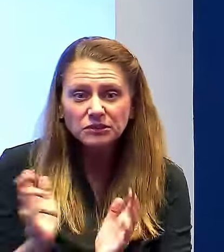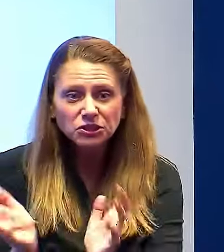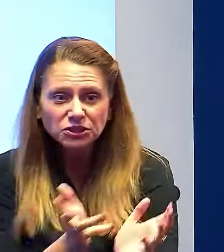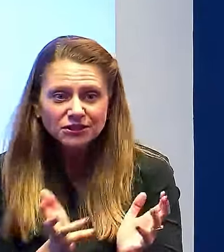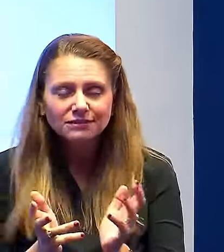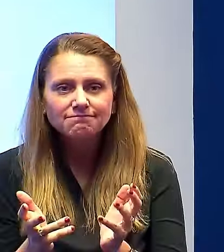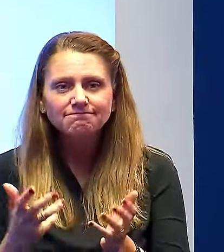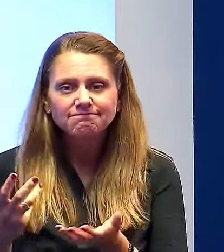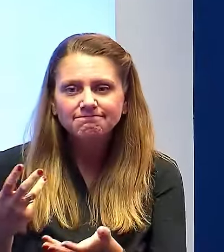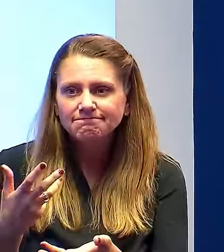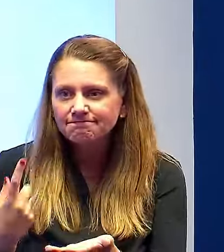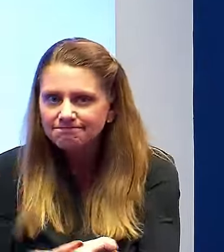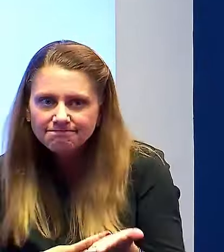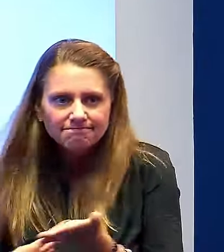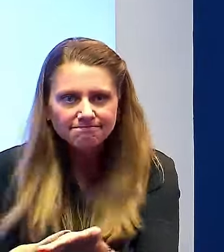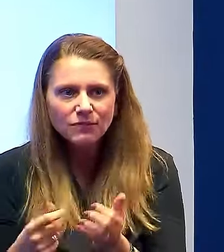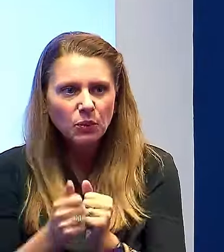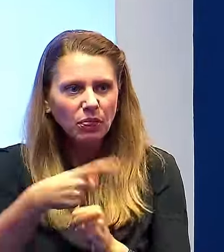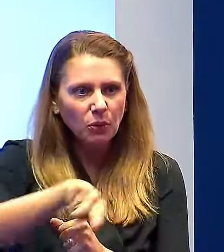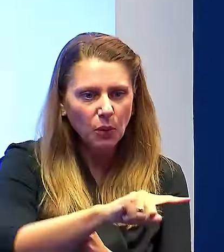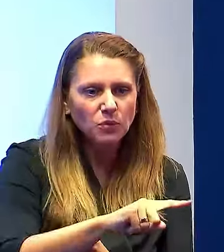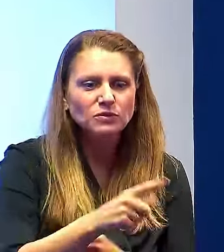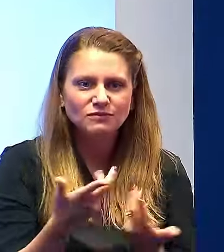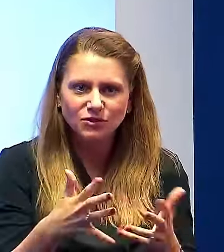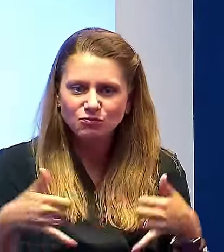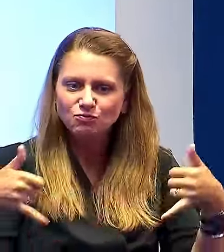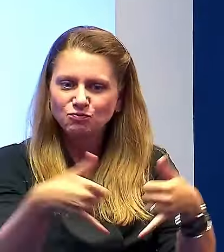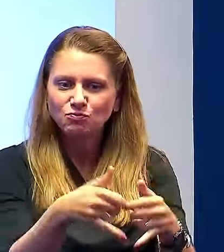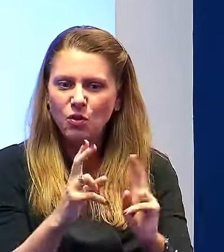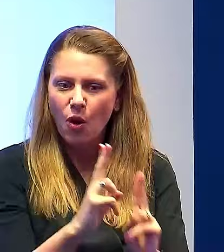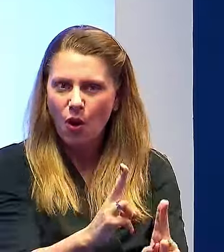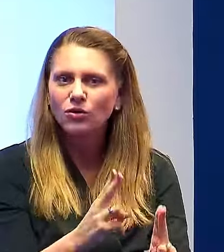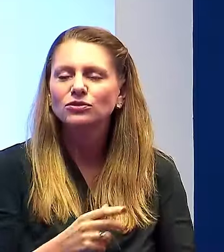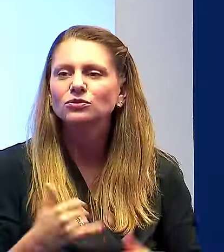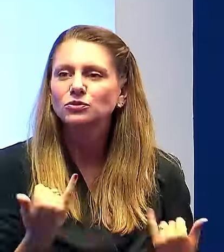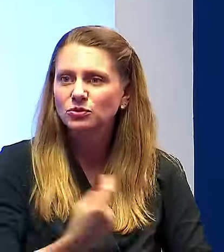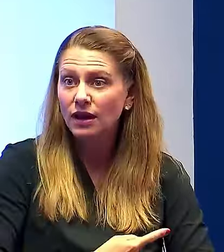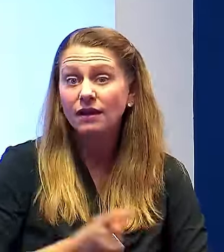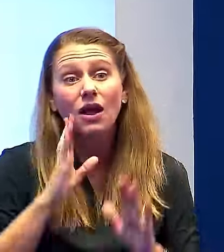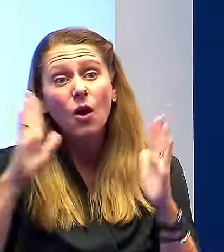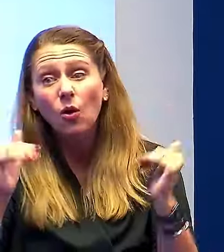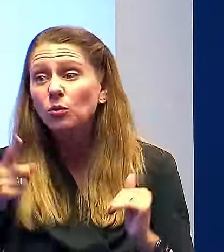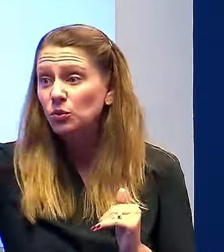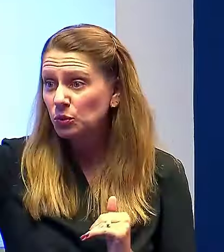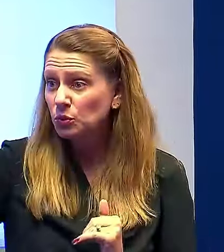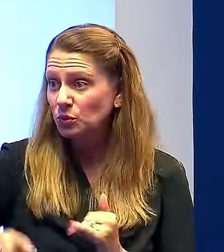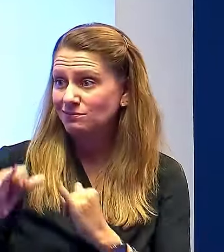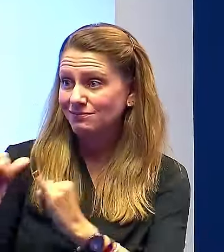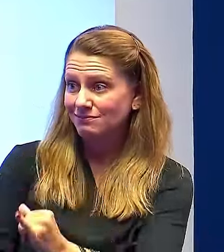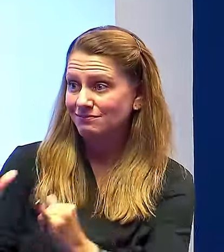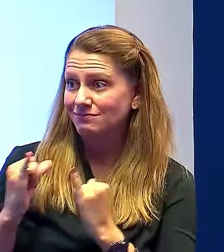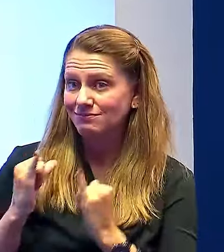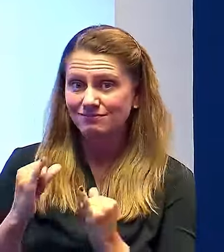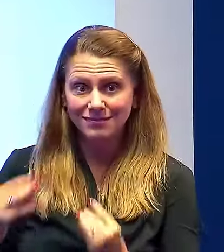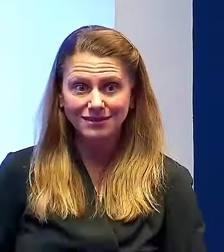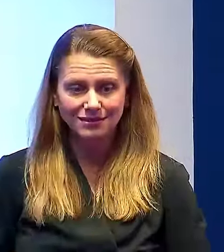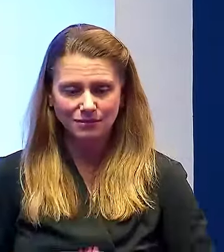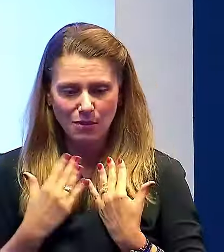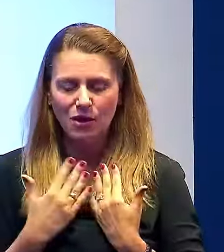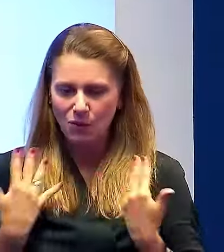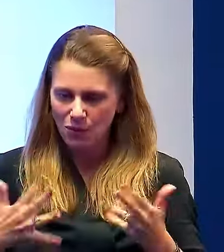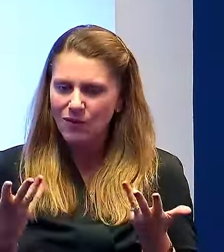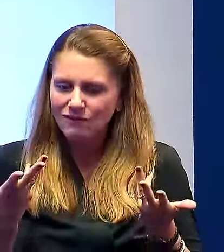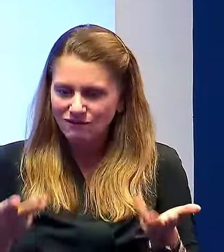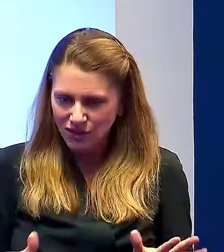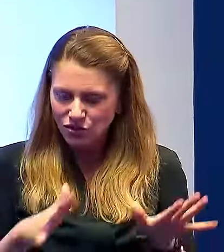our recipients today. And certainly, I hope you all are as inspired as I am to leave today and think about